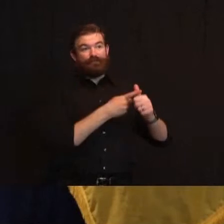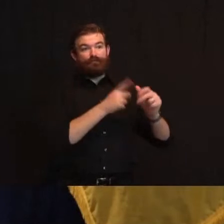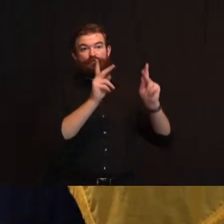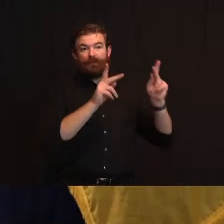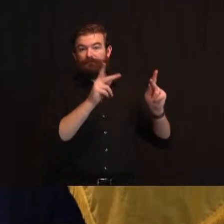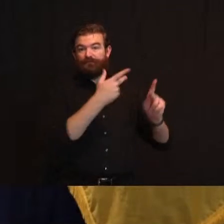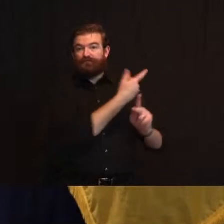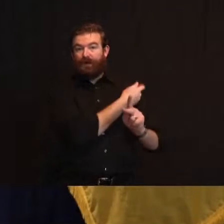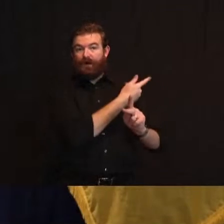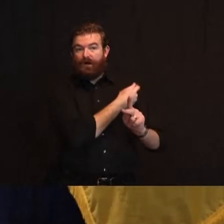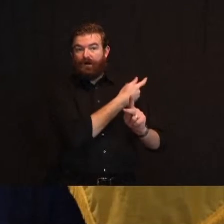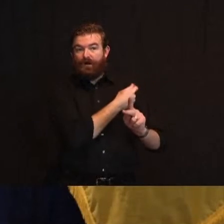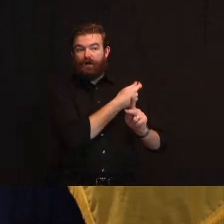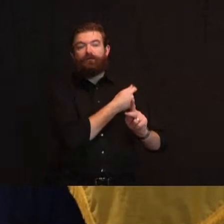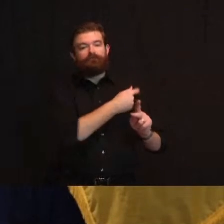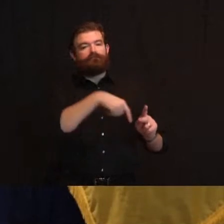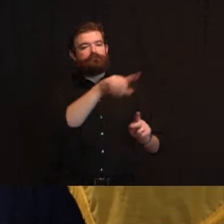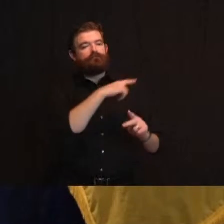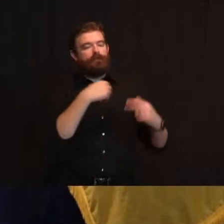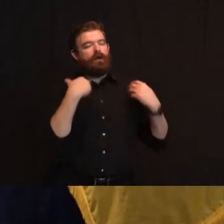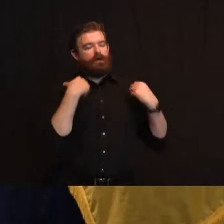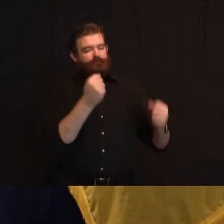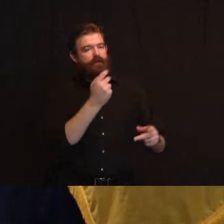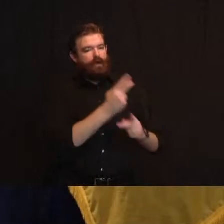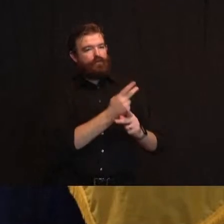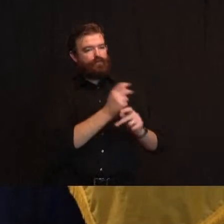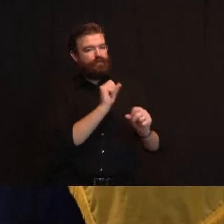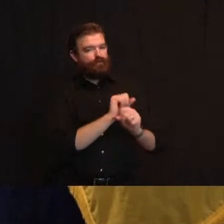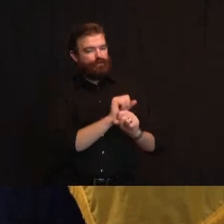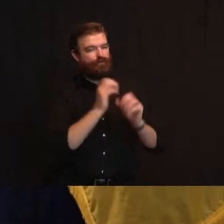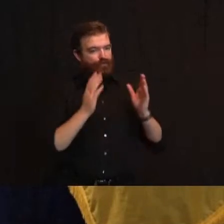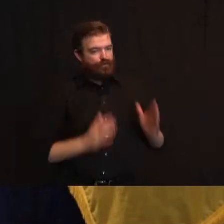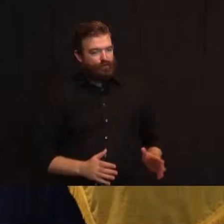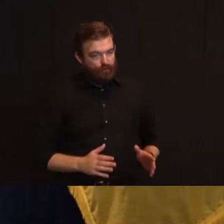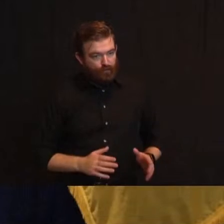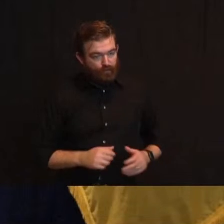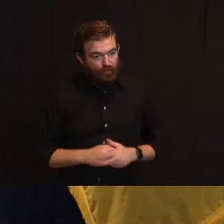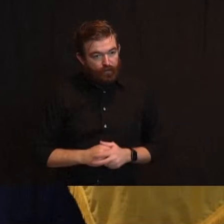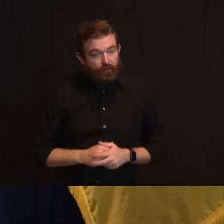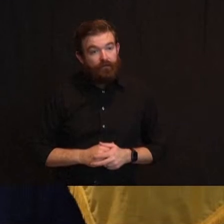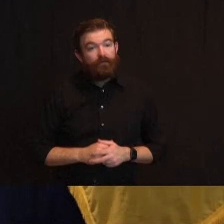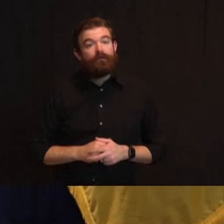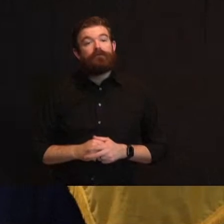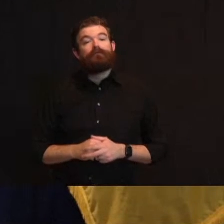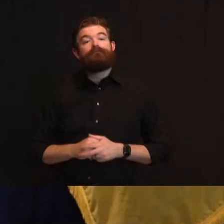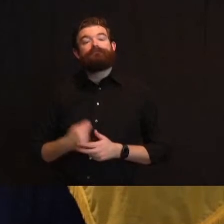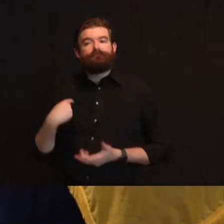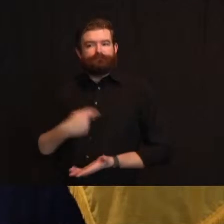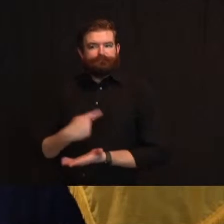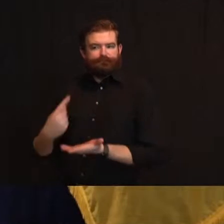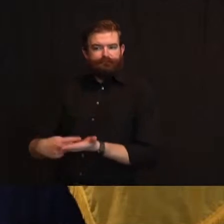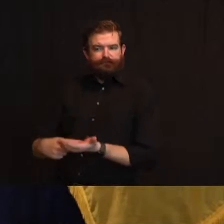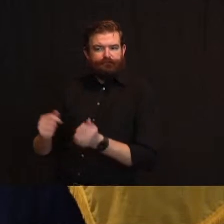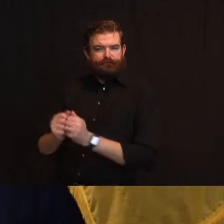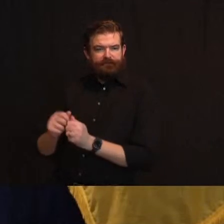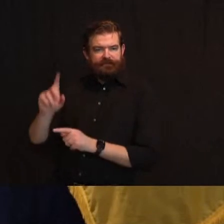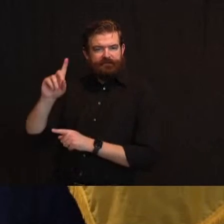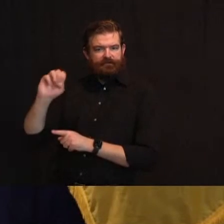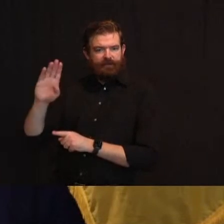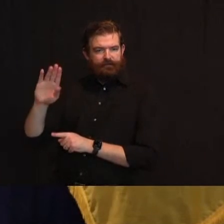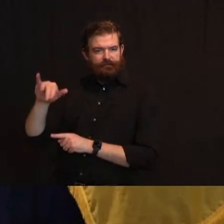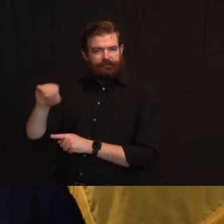that came, that sort of is an aha from our discussion, and Debbie felt pretty strongly, by the end of January, we